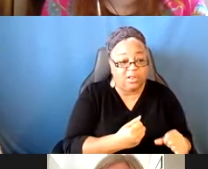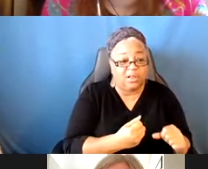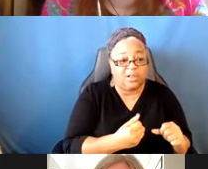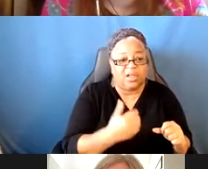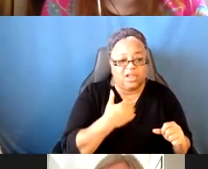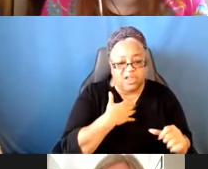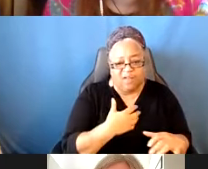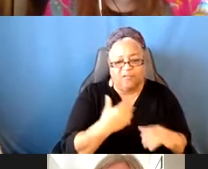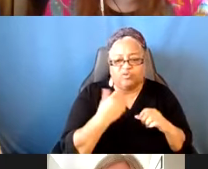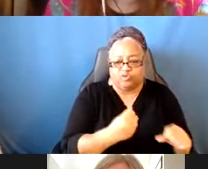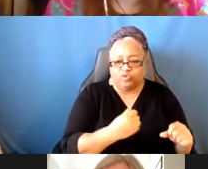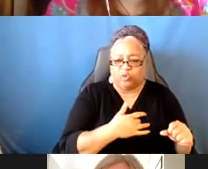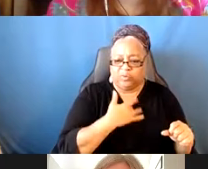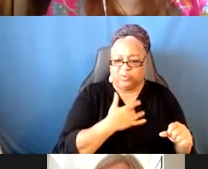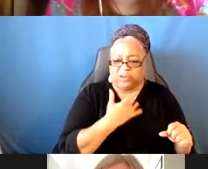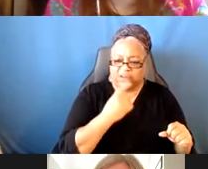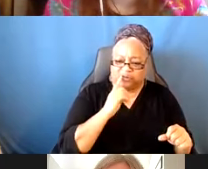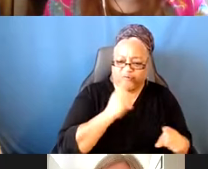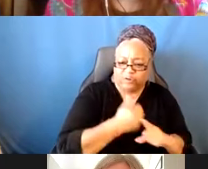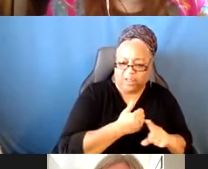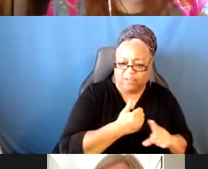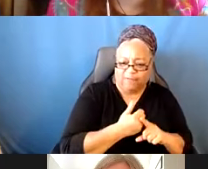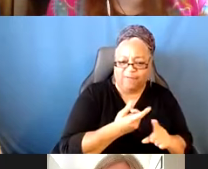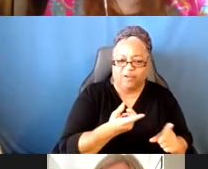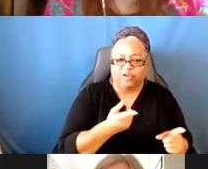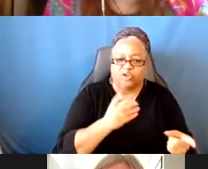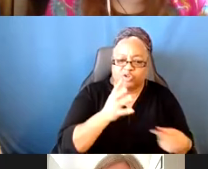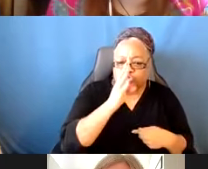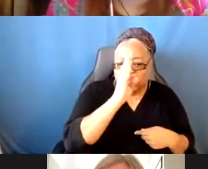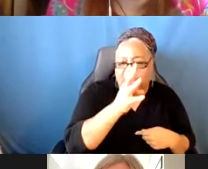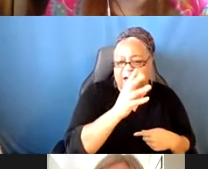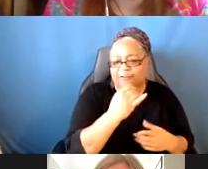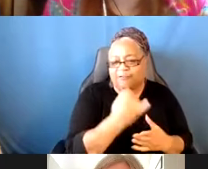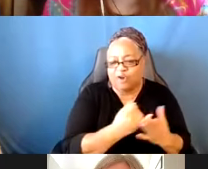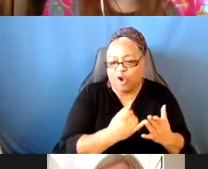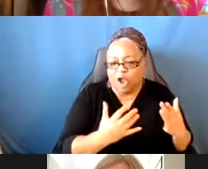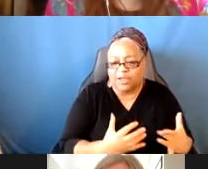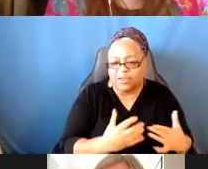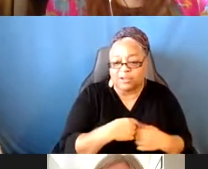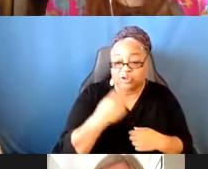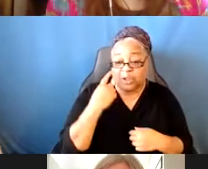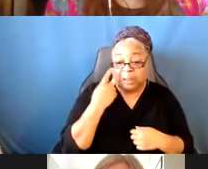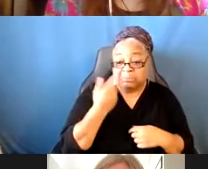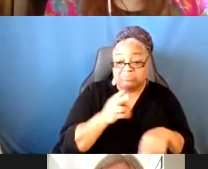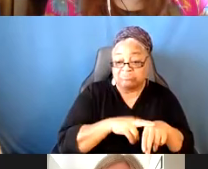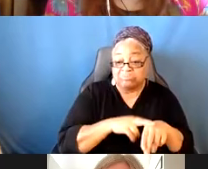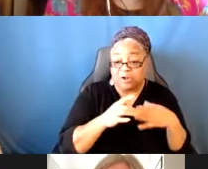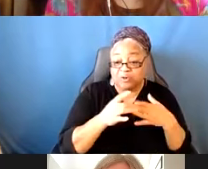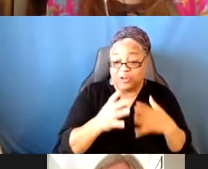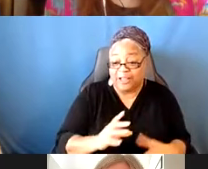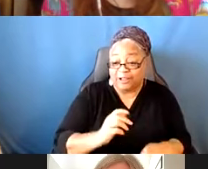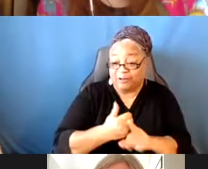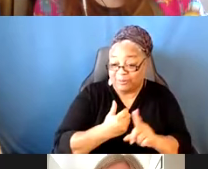sense of self. She's very creative and artistic, and she likes to think she is a natural leader. So in terms